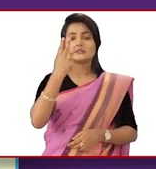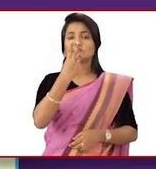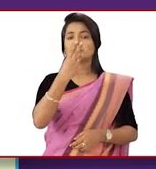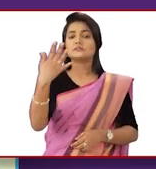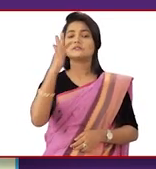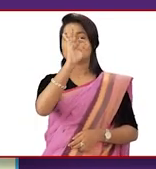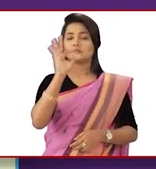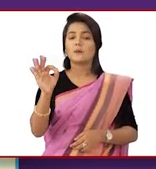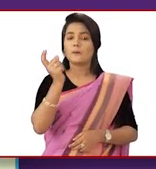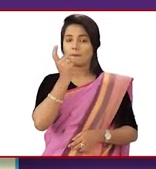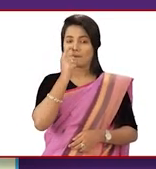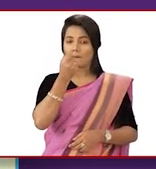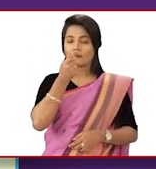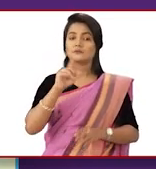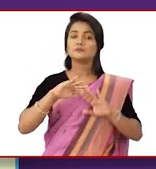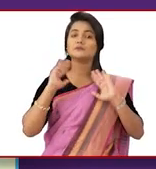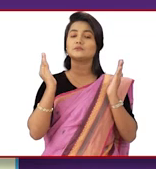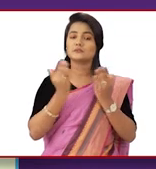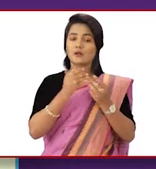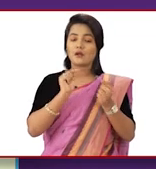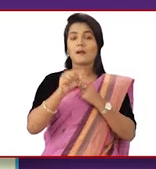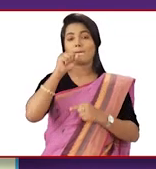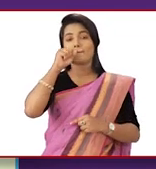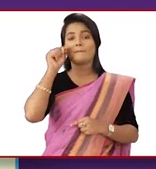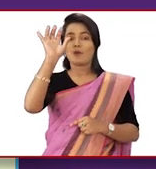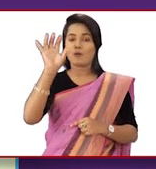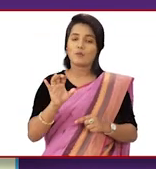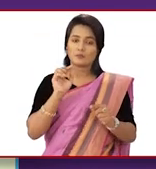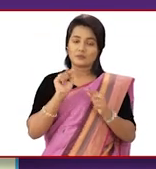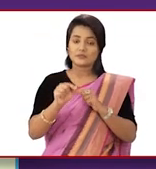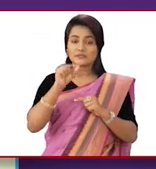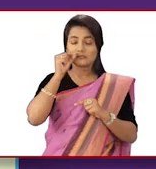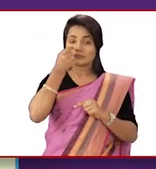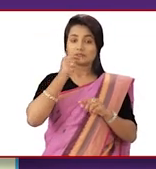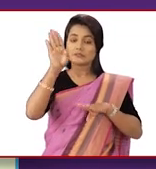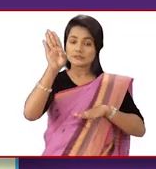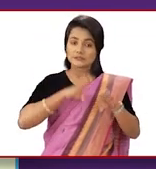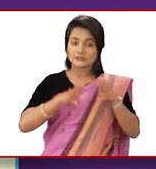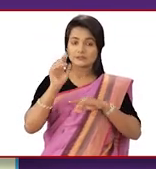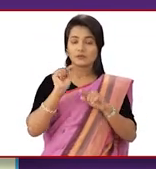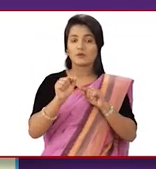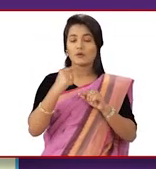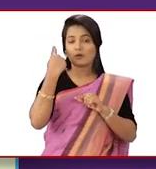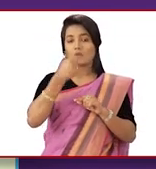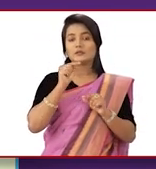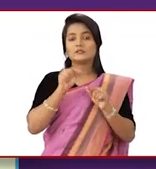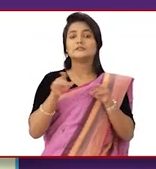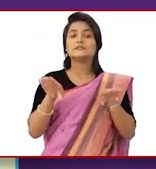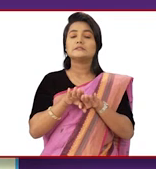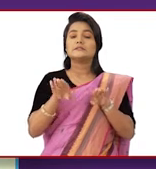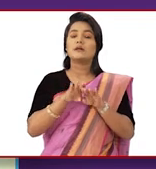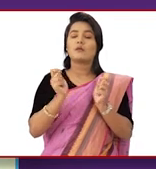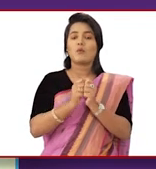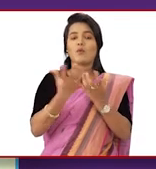35% of women are on boards, the rest are men. You know, there's a gender pay gap where men are paid a lot more for the same job than